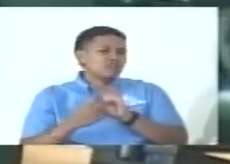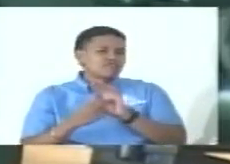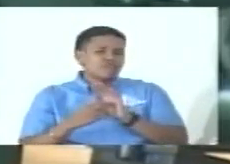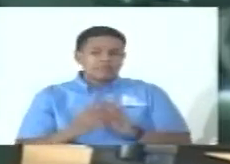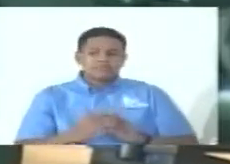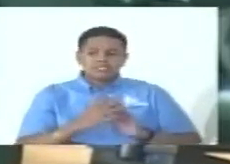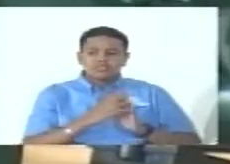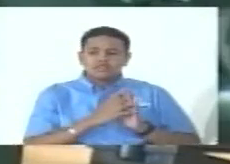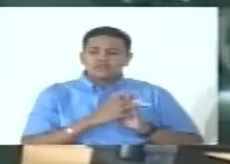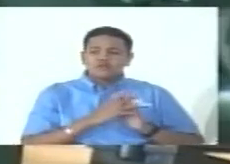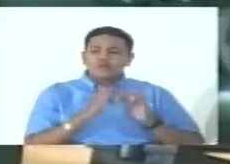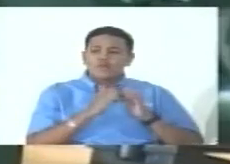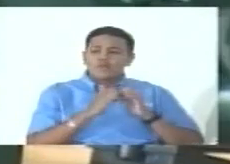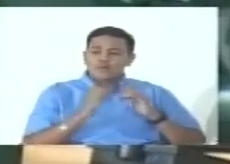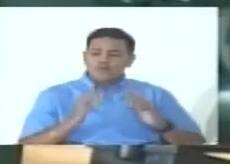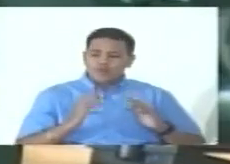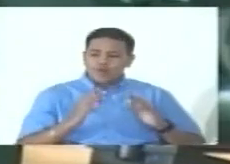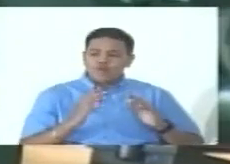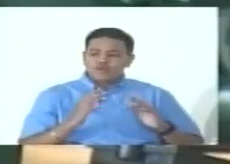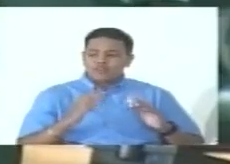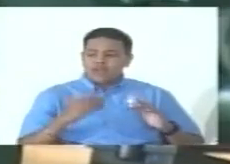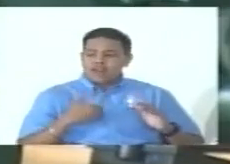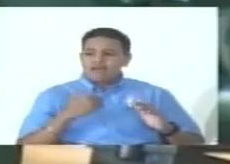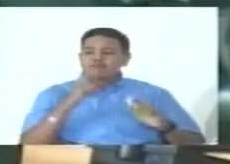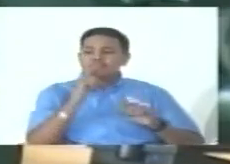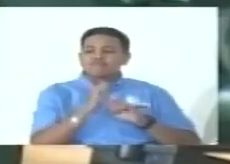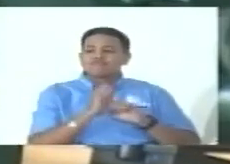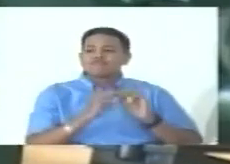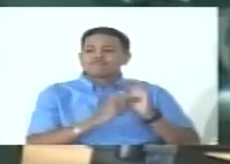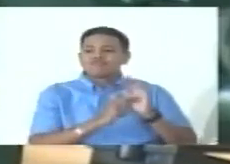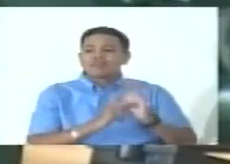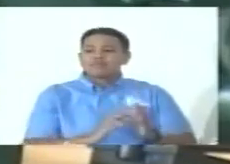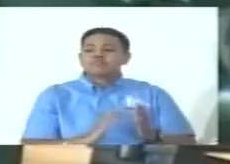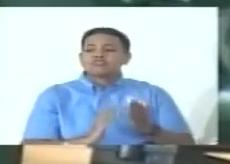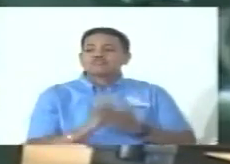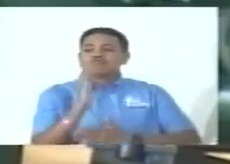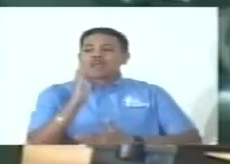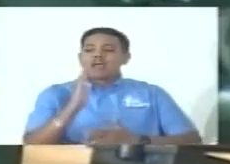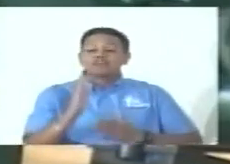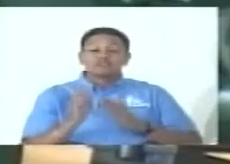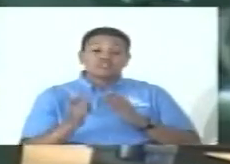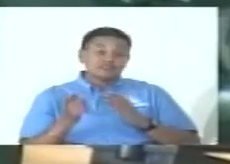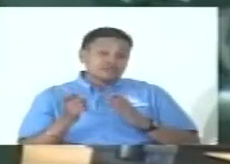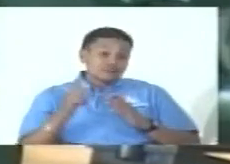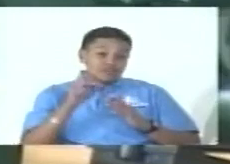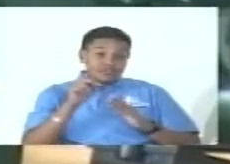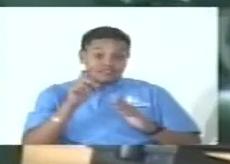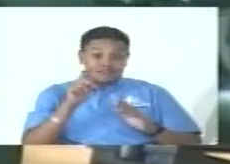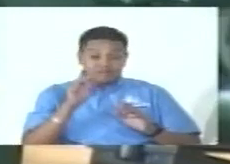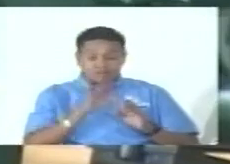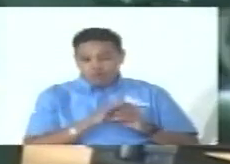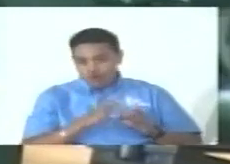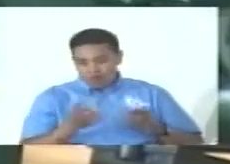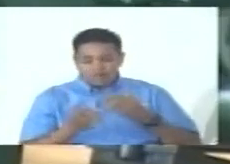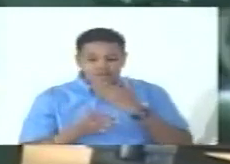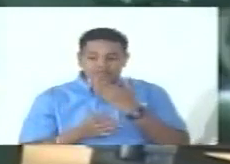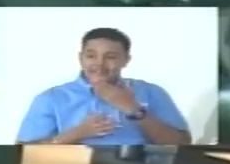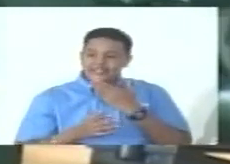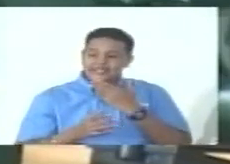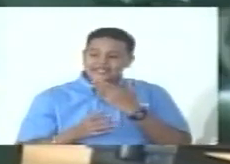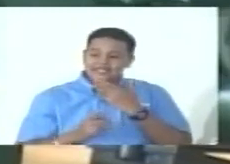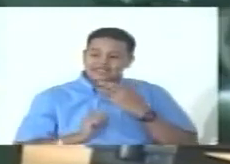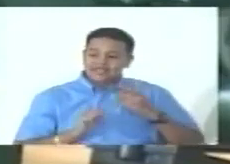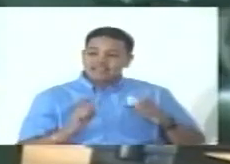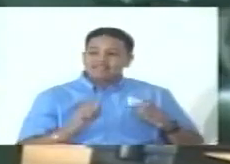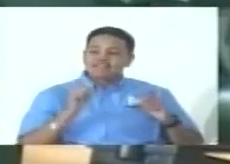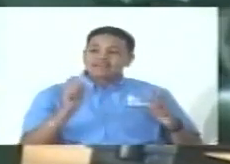representation without having a representational rights pool. And so, I give credit